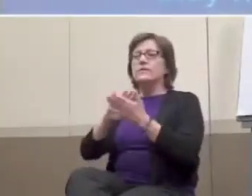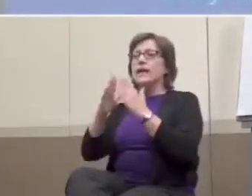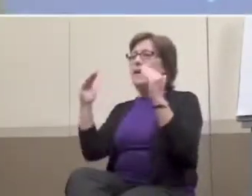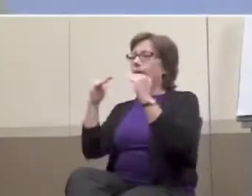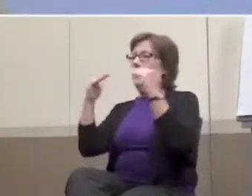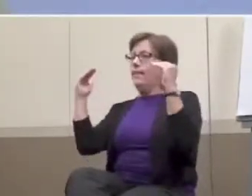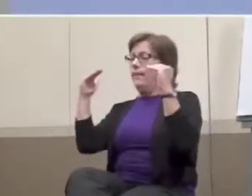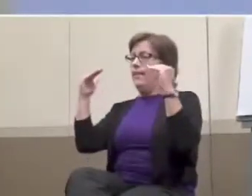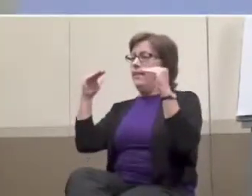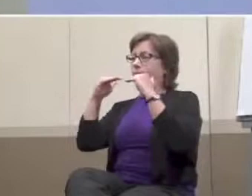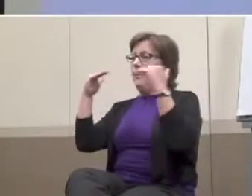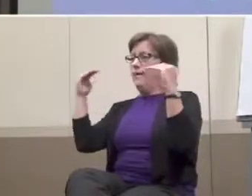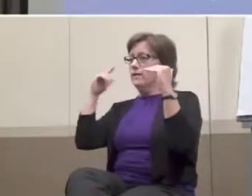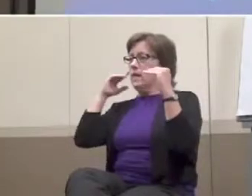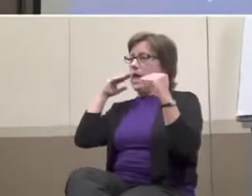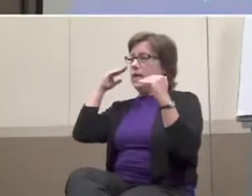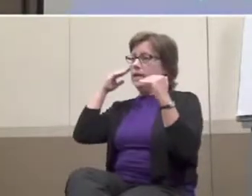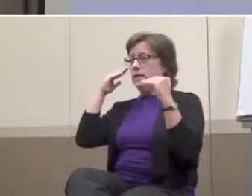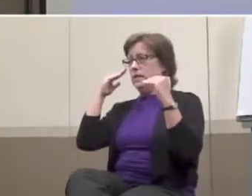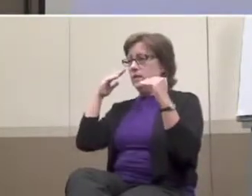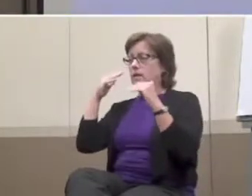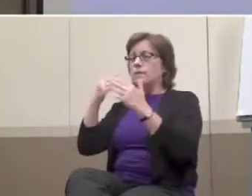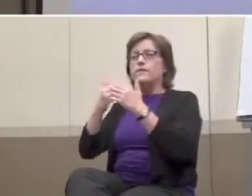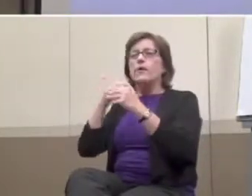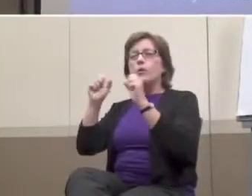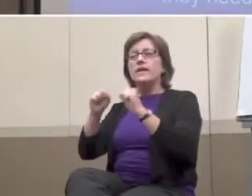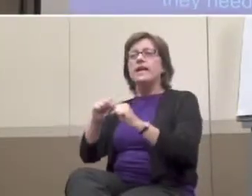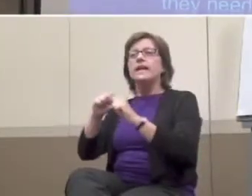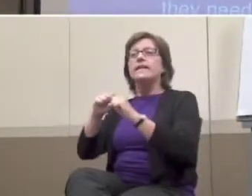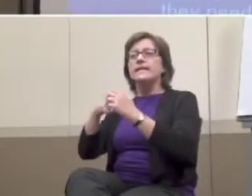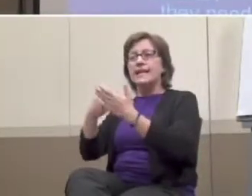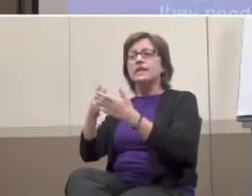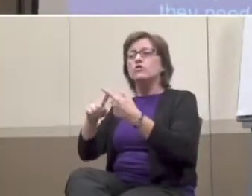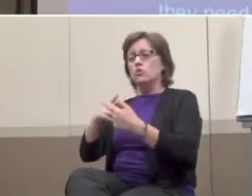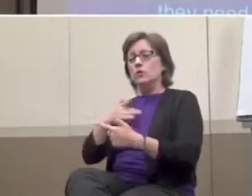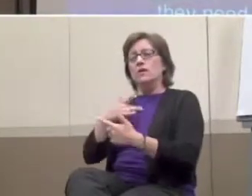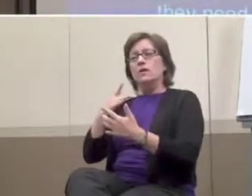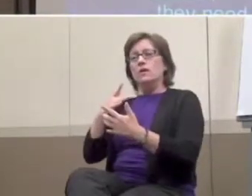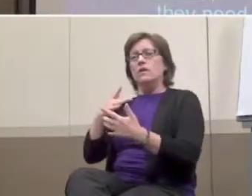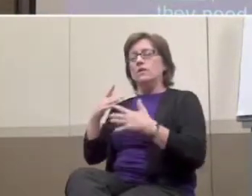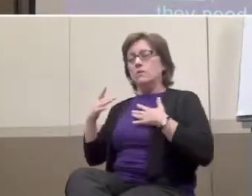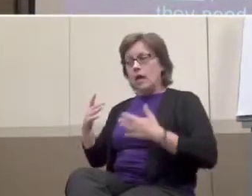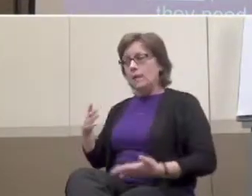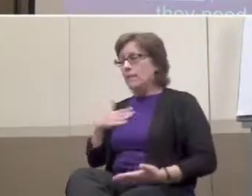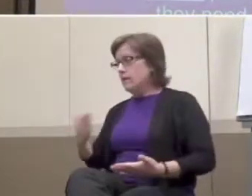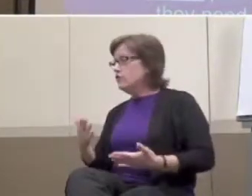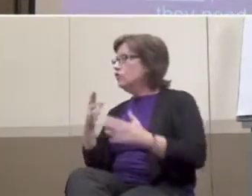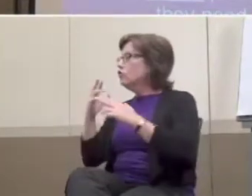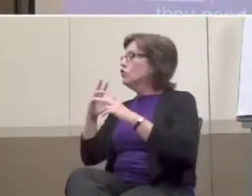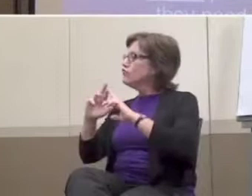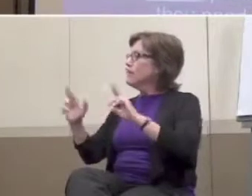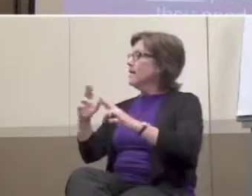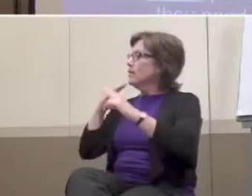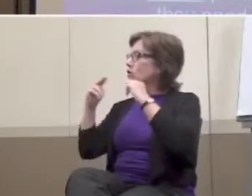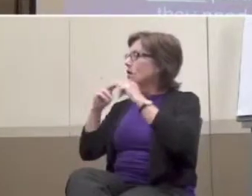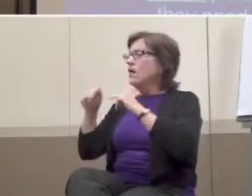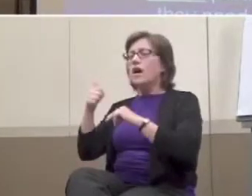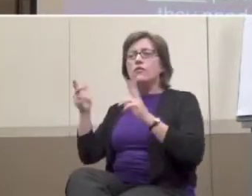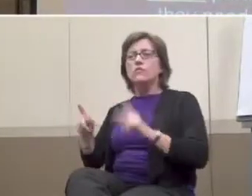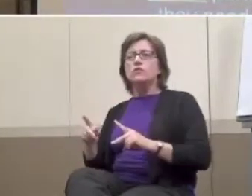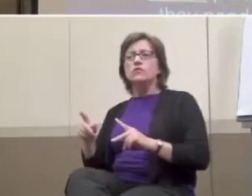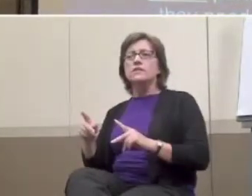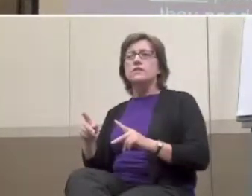before we can actually get to a compromise state. If you're ready to negotiate and the other person's